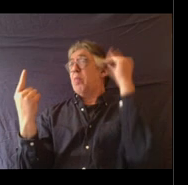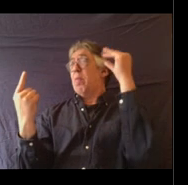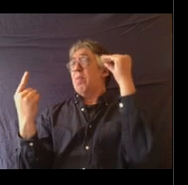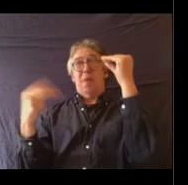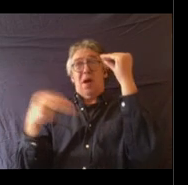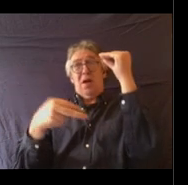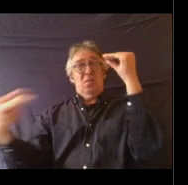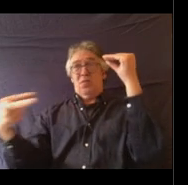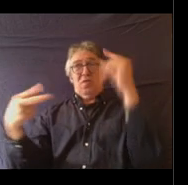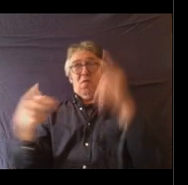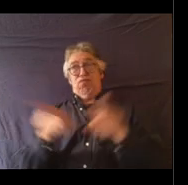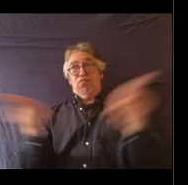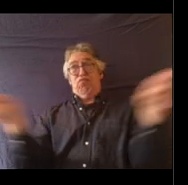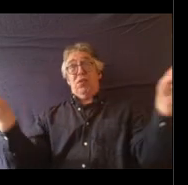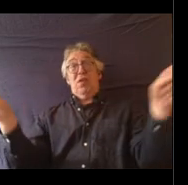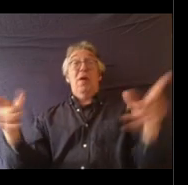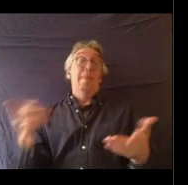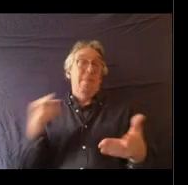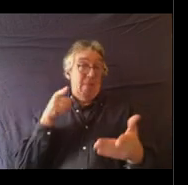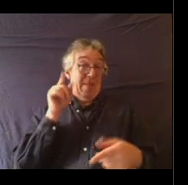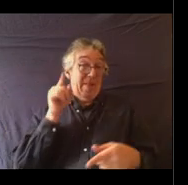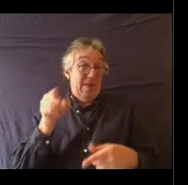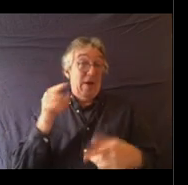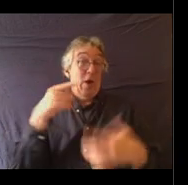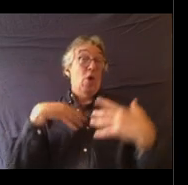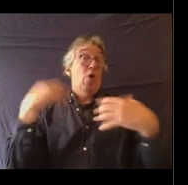complaints could be